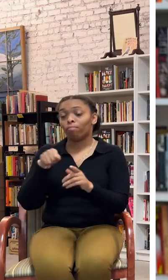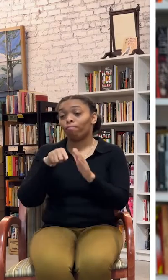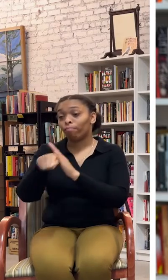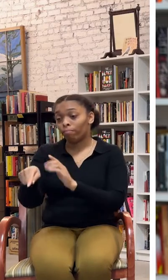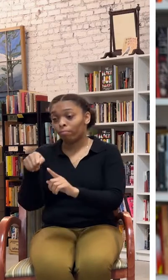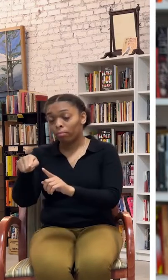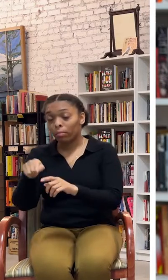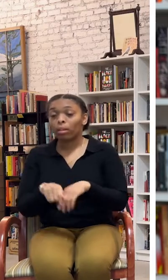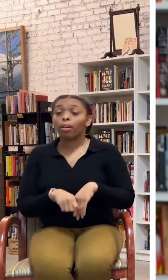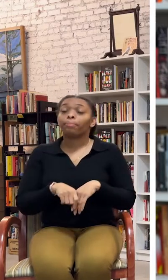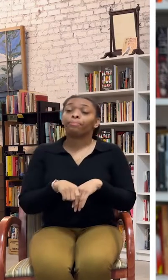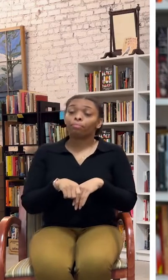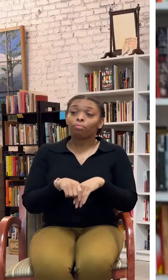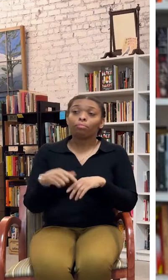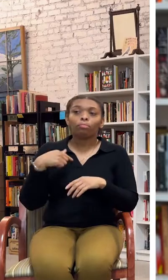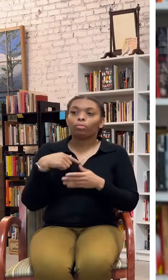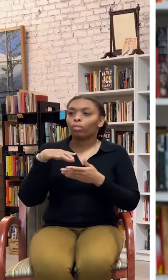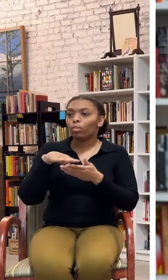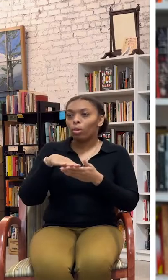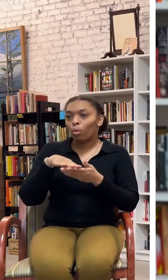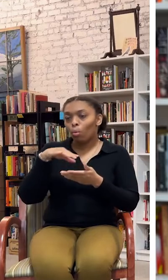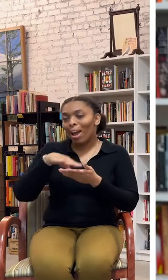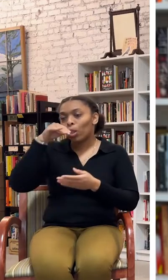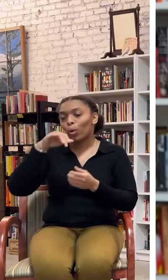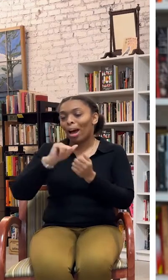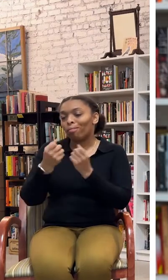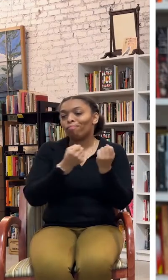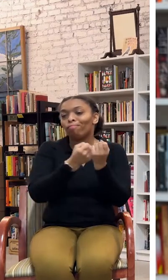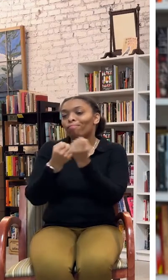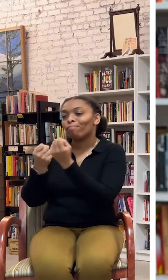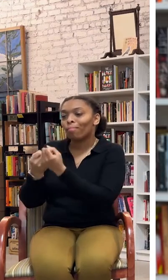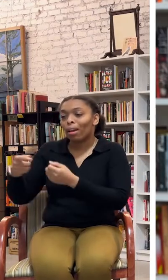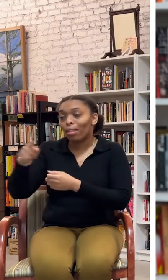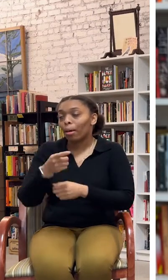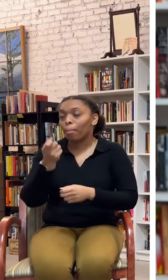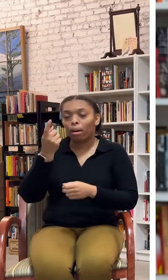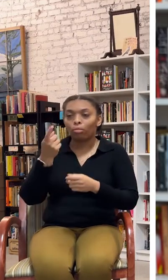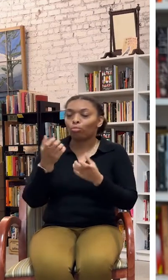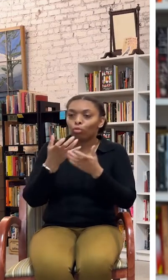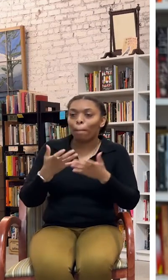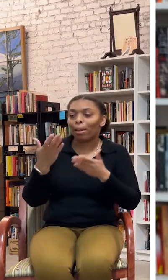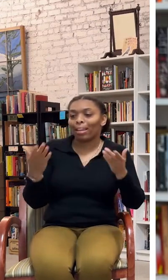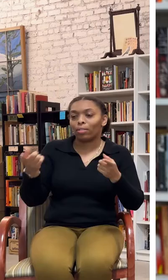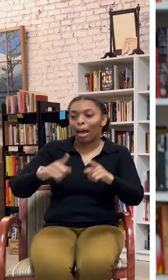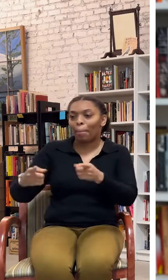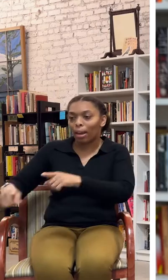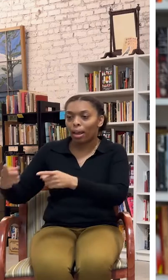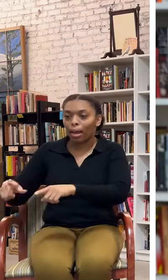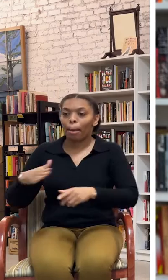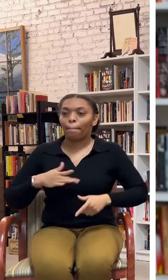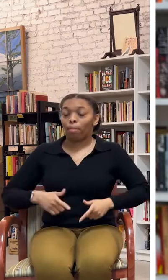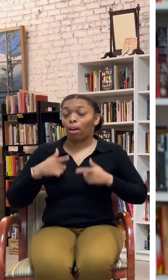are in the room that I got to learn how to be a comrade with. That's all to say a lot was happening outside of me and inside of me. And that